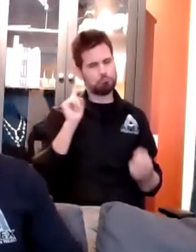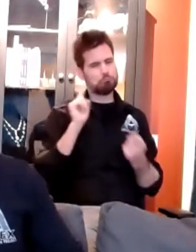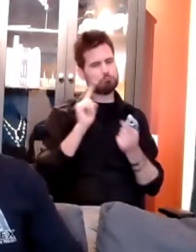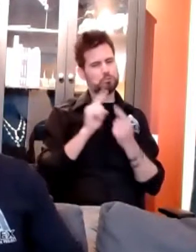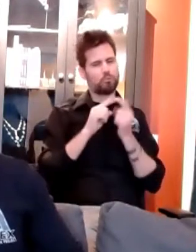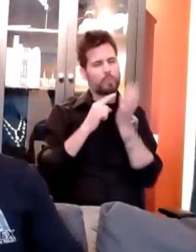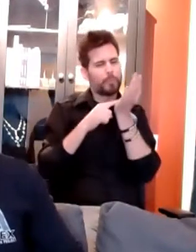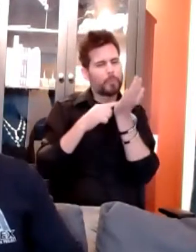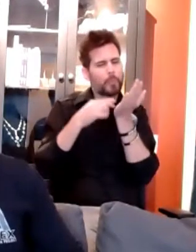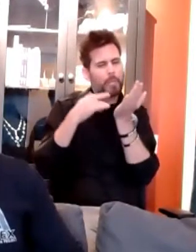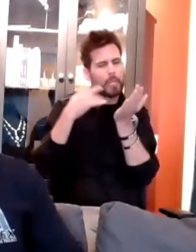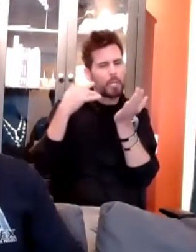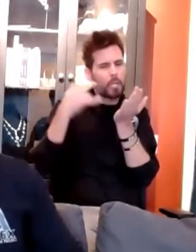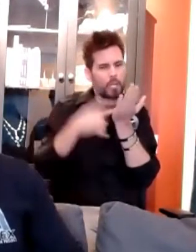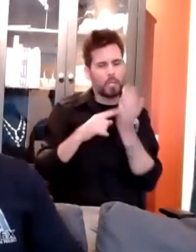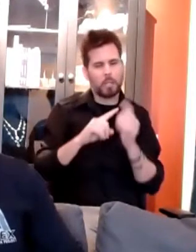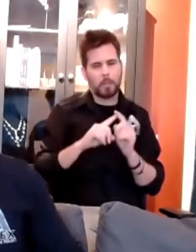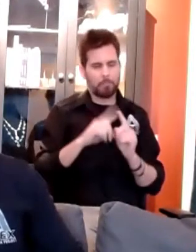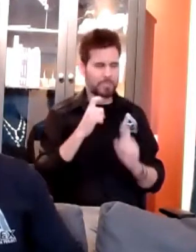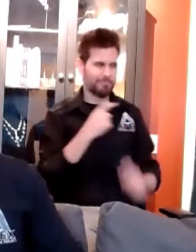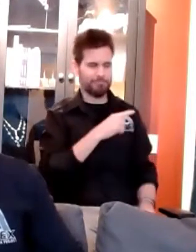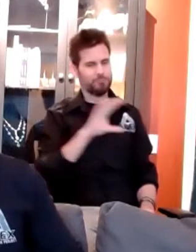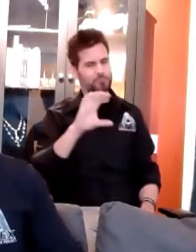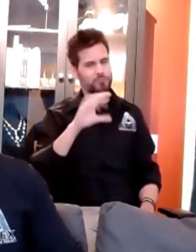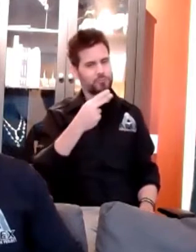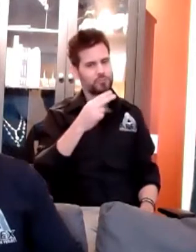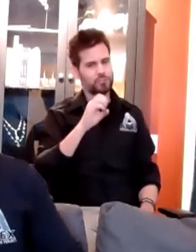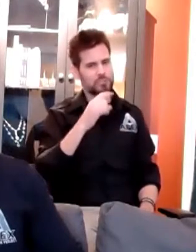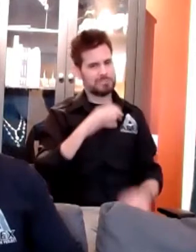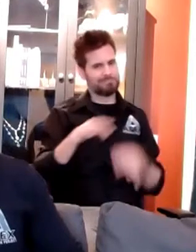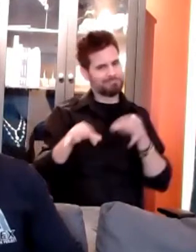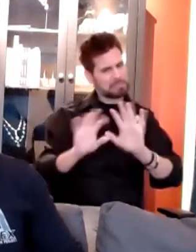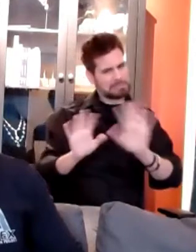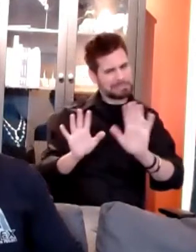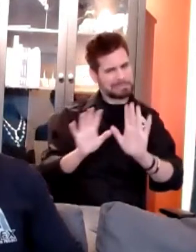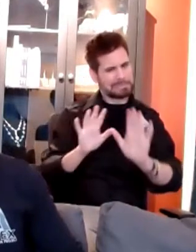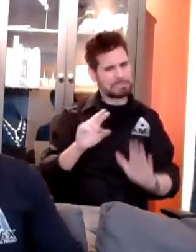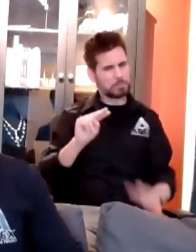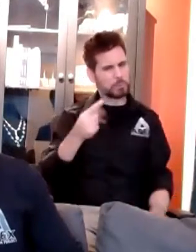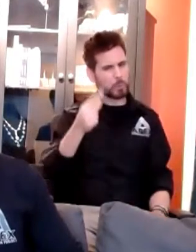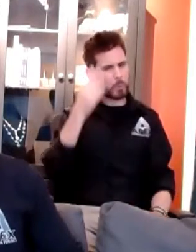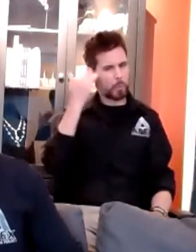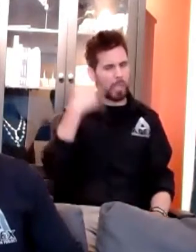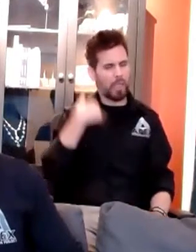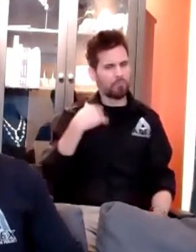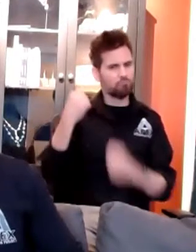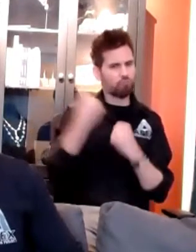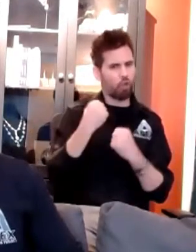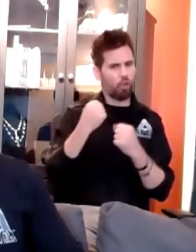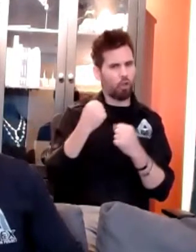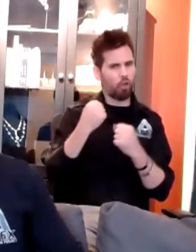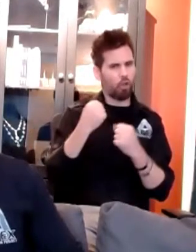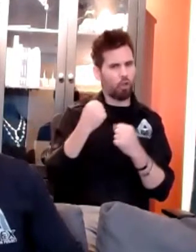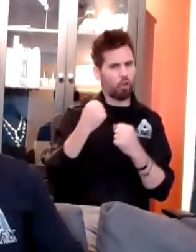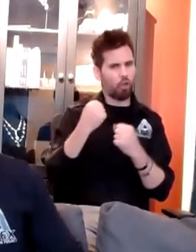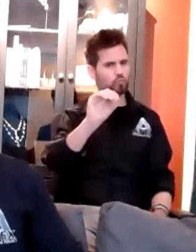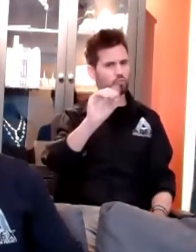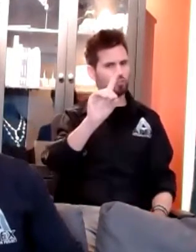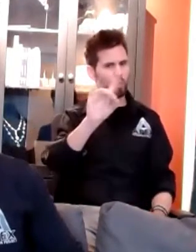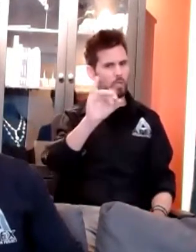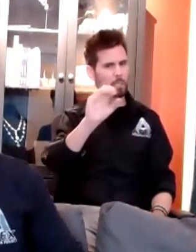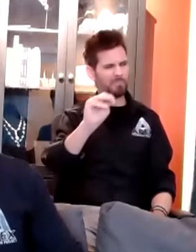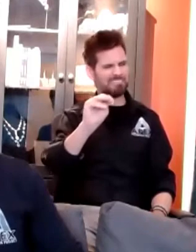so much under her guidance because it's really a lot of sodium and not that healthy, even though they love them. So we keep the hot dogs for